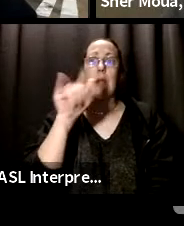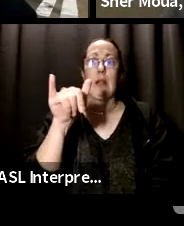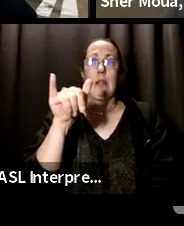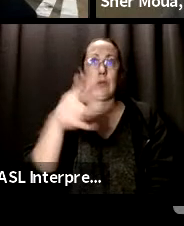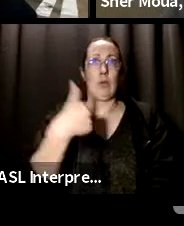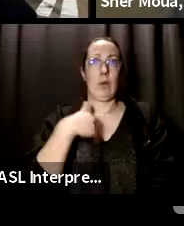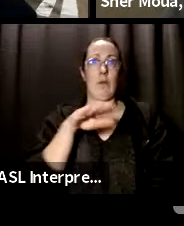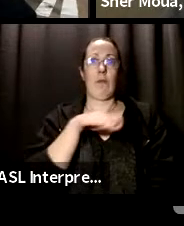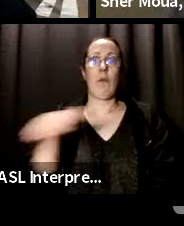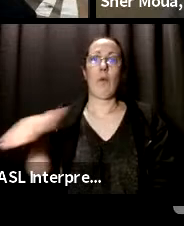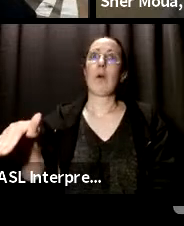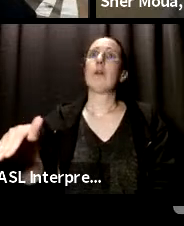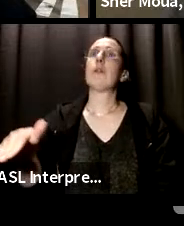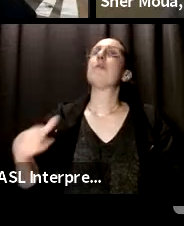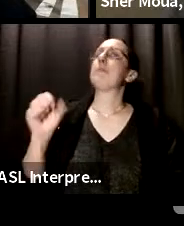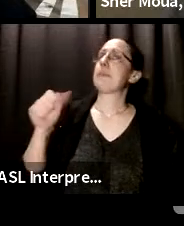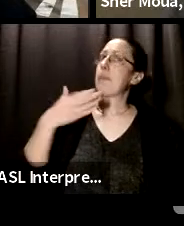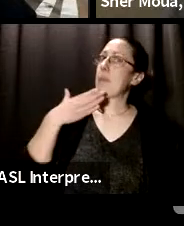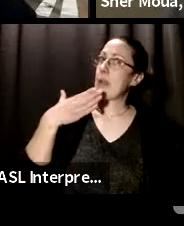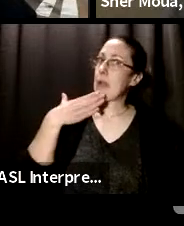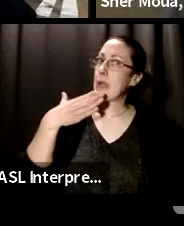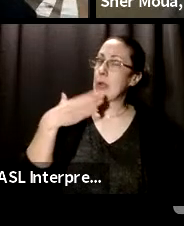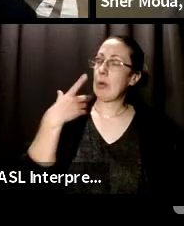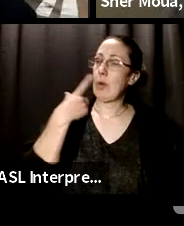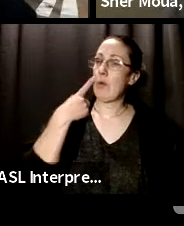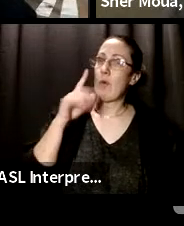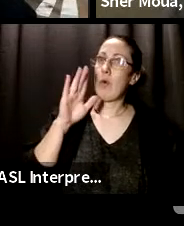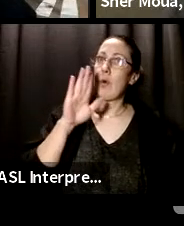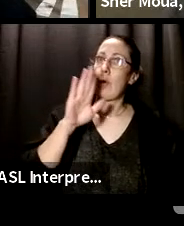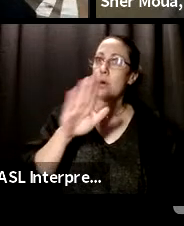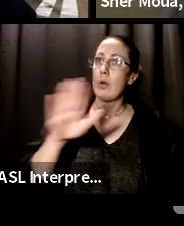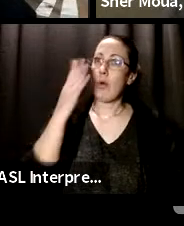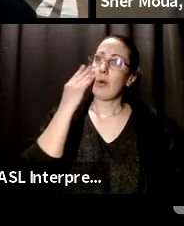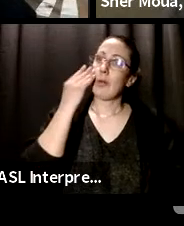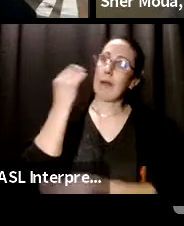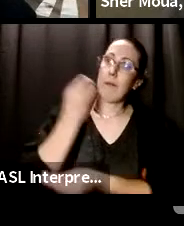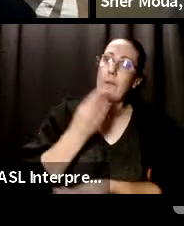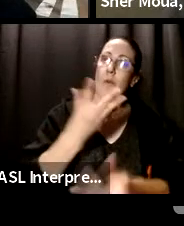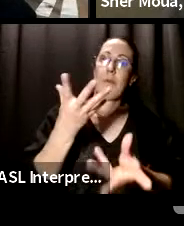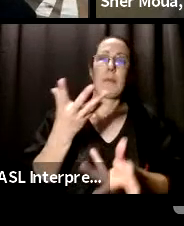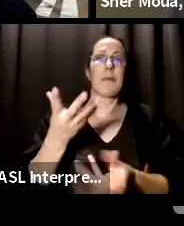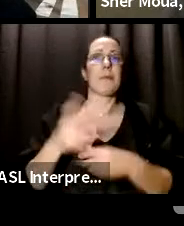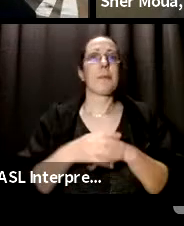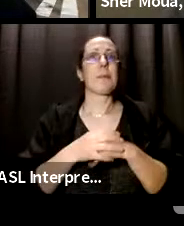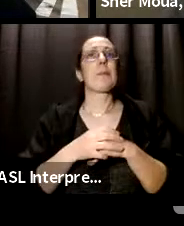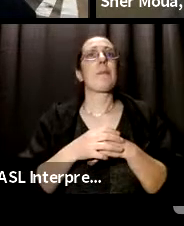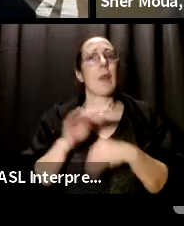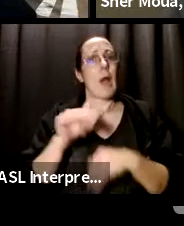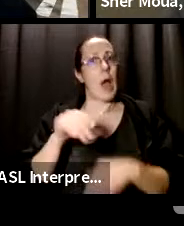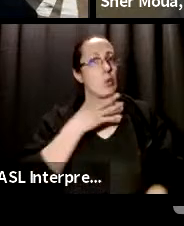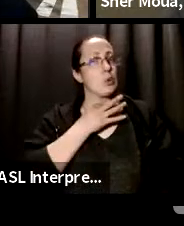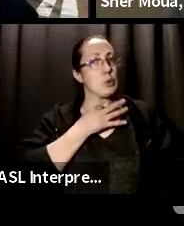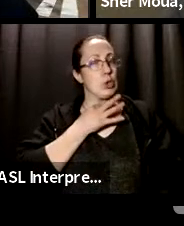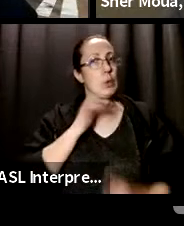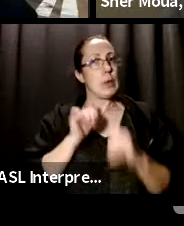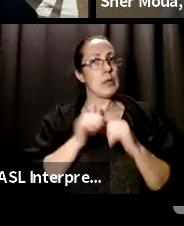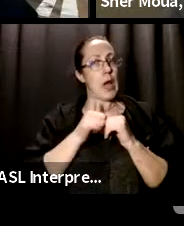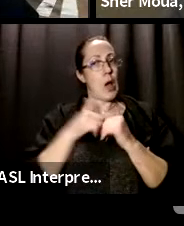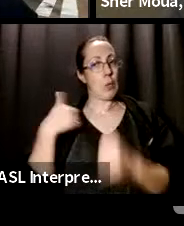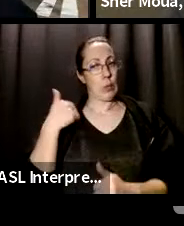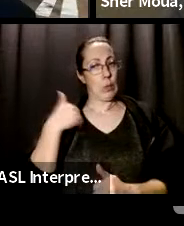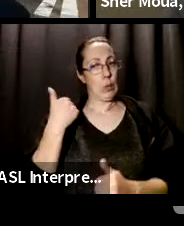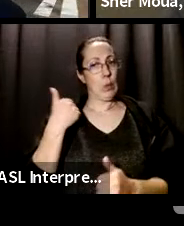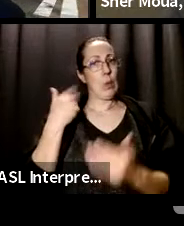Yes, I just want to say thank you for that informative update. I was wondering how the youth program was